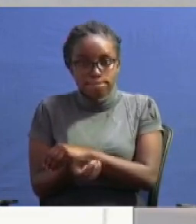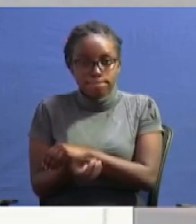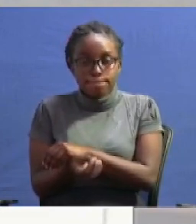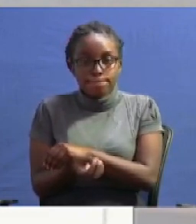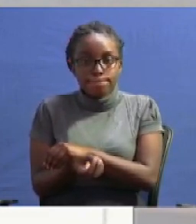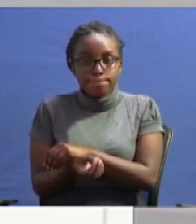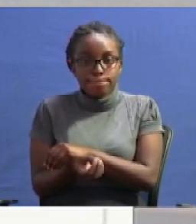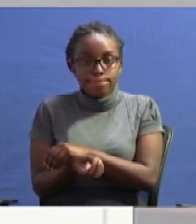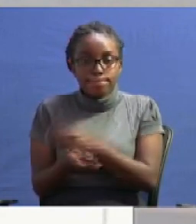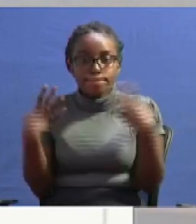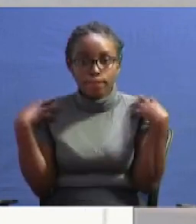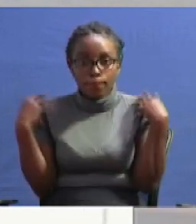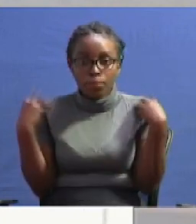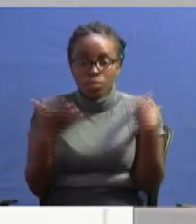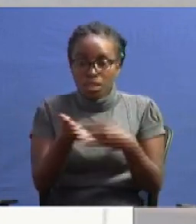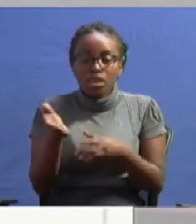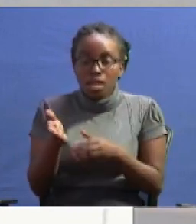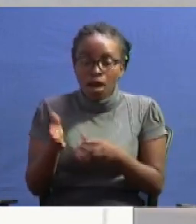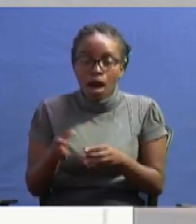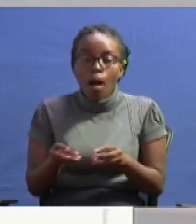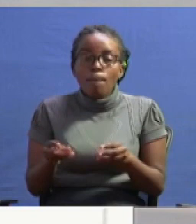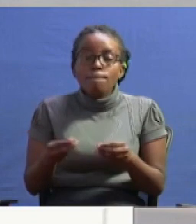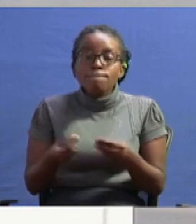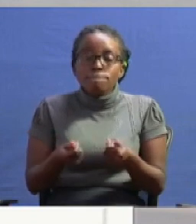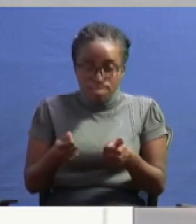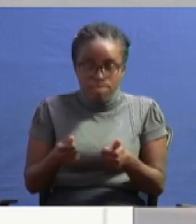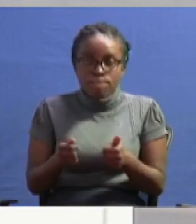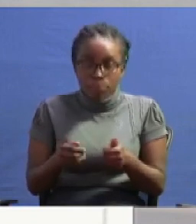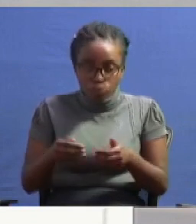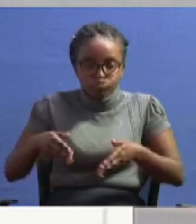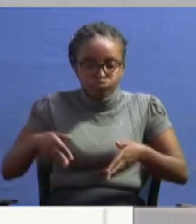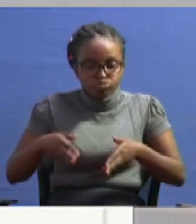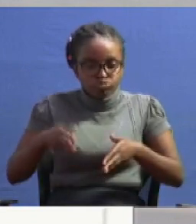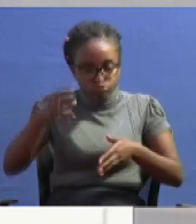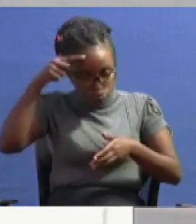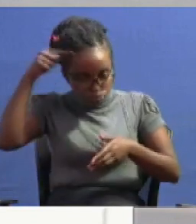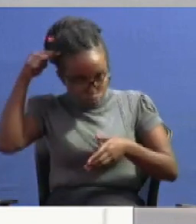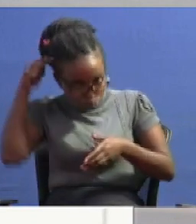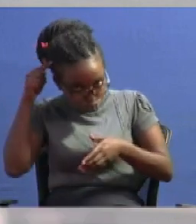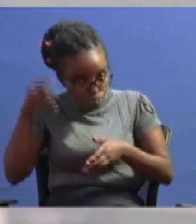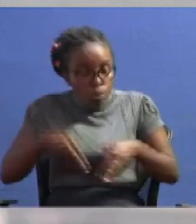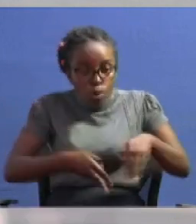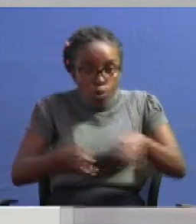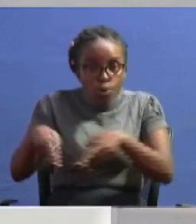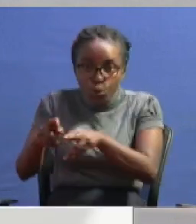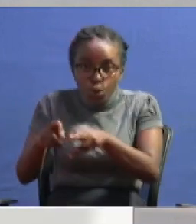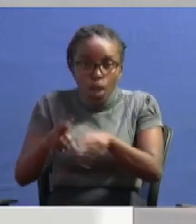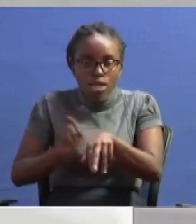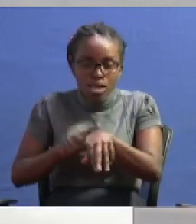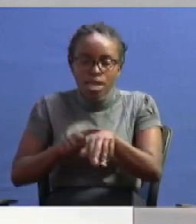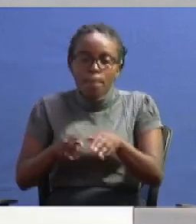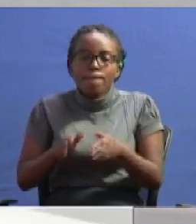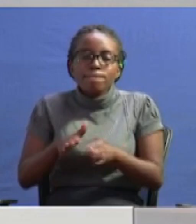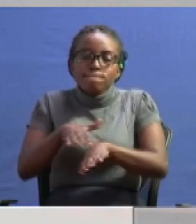example. We have infrastructures like well-connected tarmac roads. Everything seems to be smooth. Let me take you